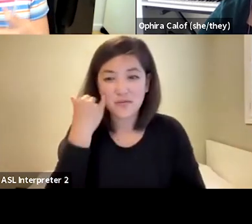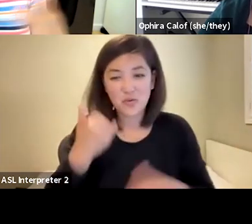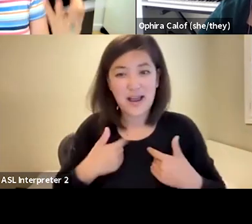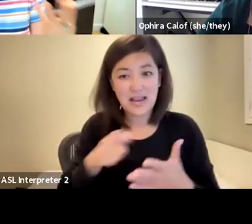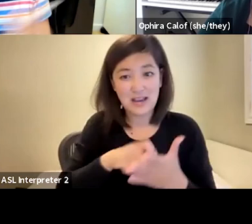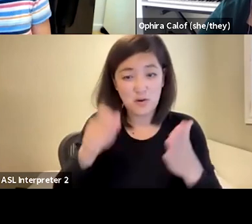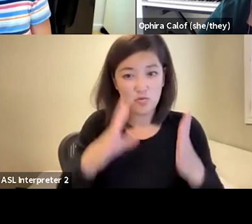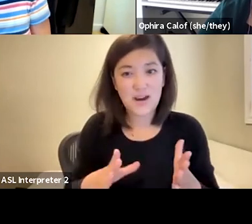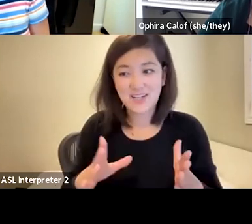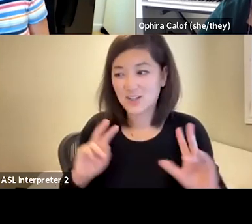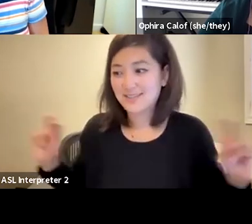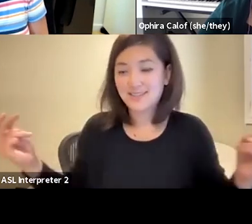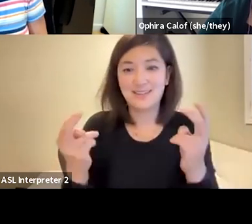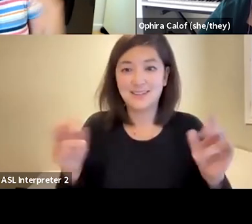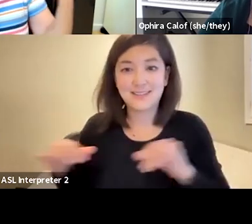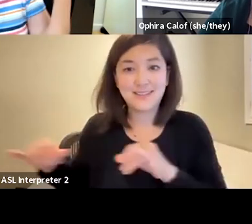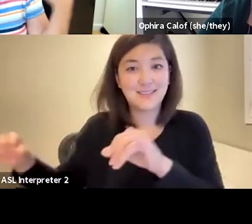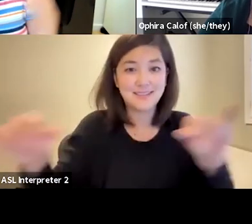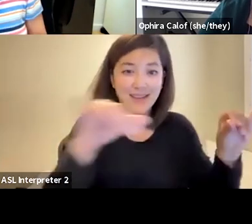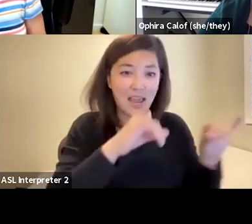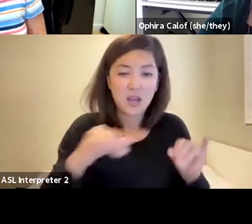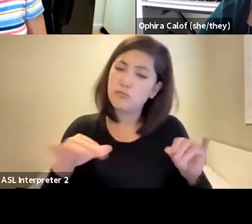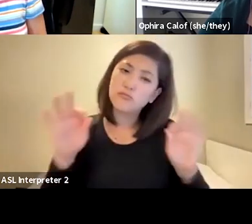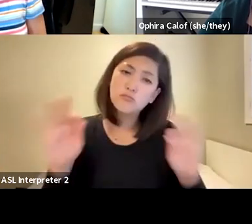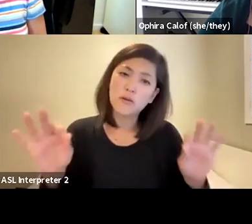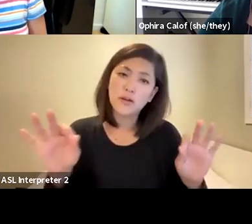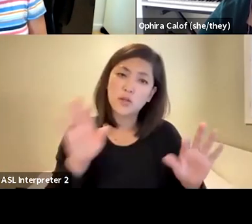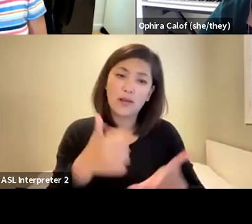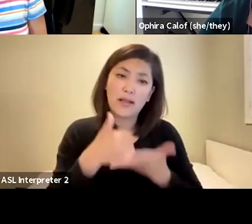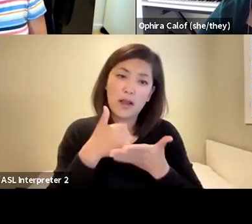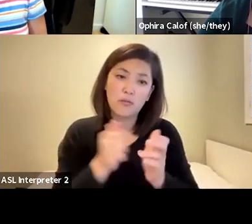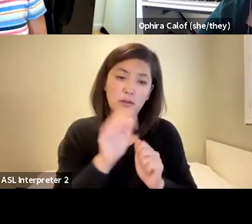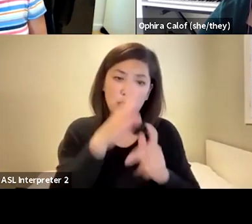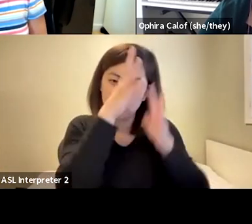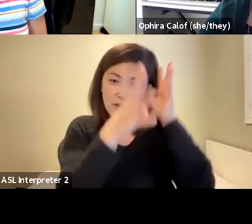same methodology is also a good way to get your creative juices going.